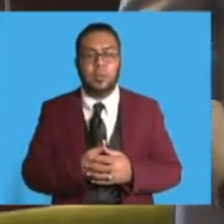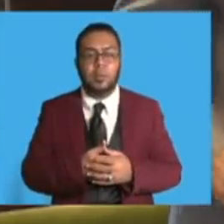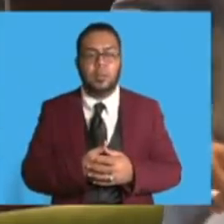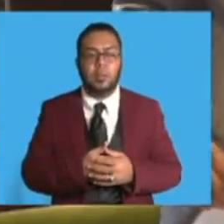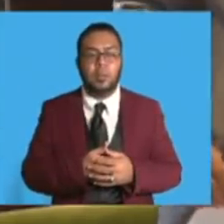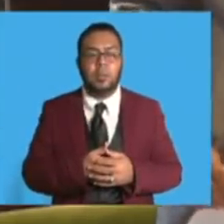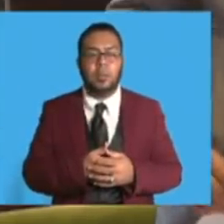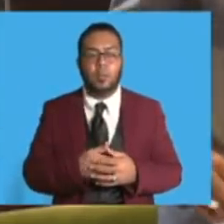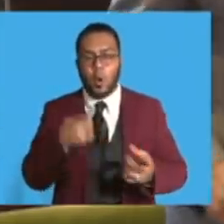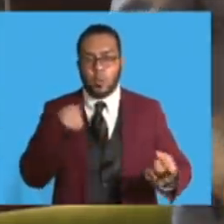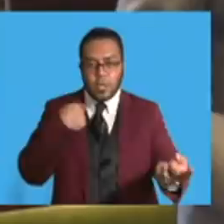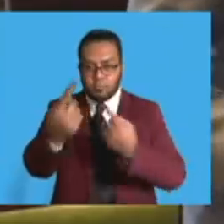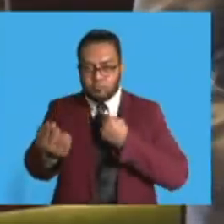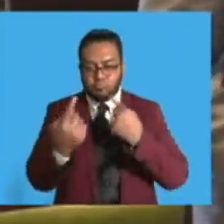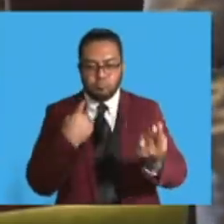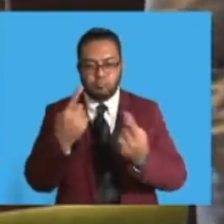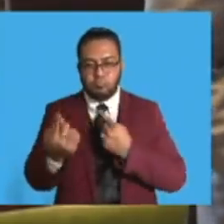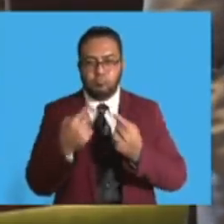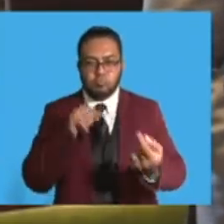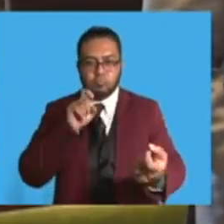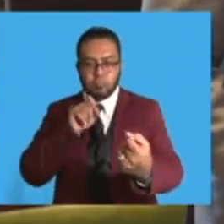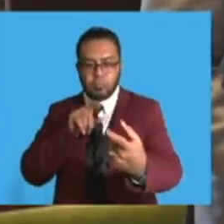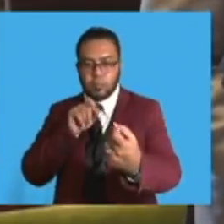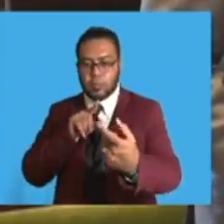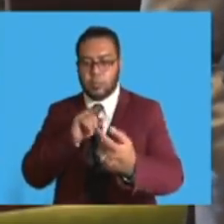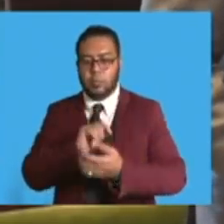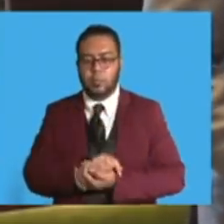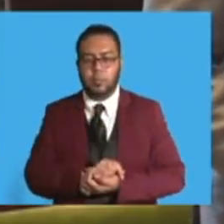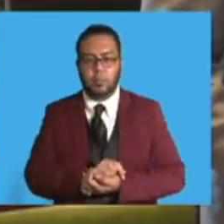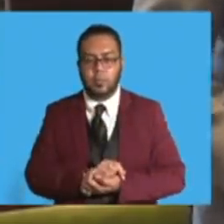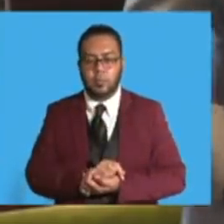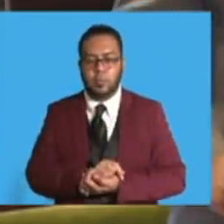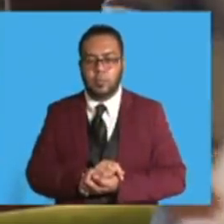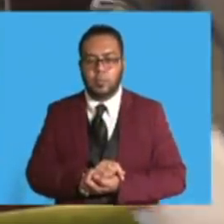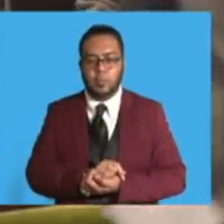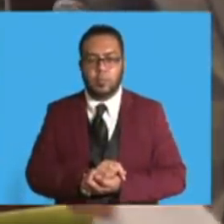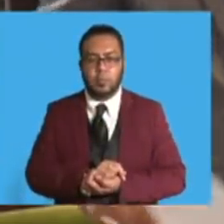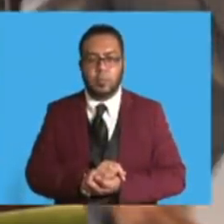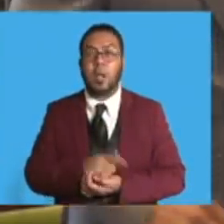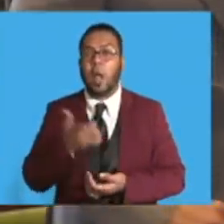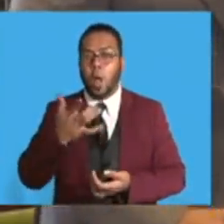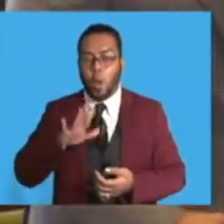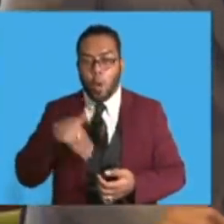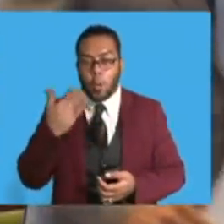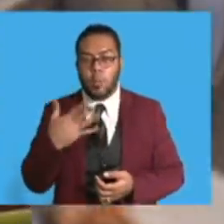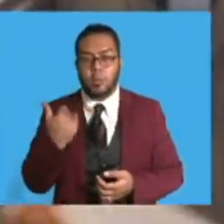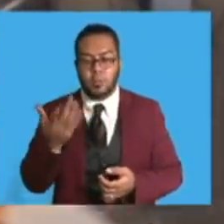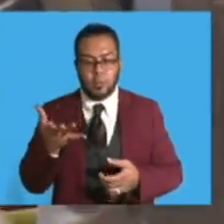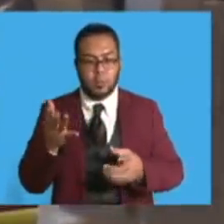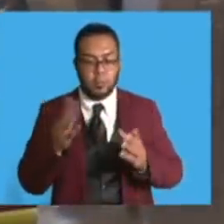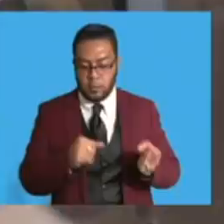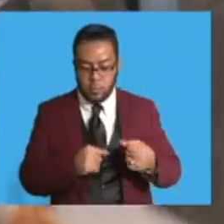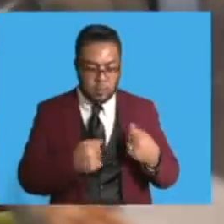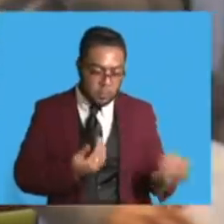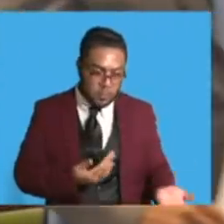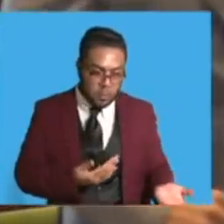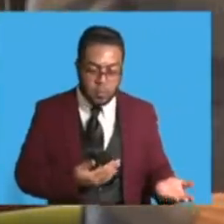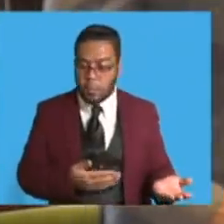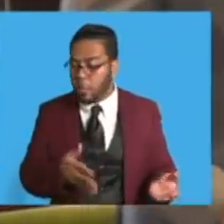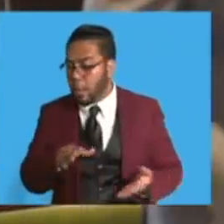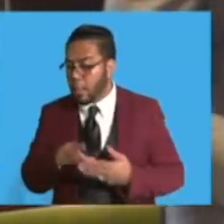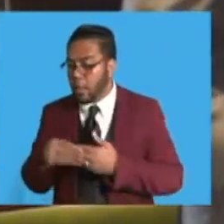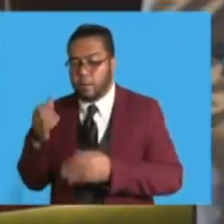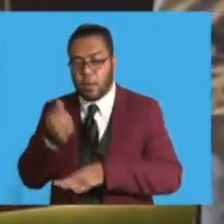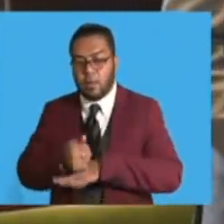We always had a go with each other, where Honourable Linda Tambuya sits. And I always used to remark to the Honourable Prime Minister, and Honourable Leader of Government,